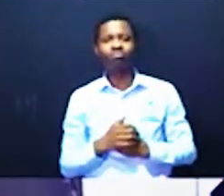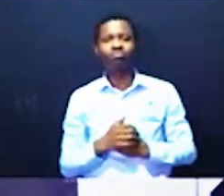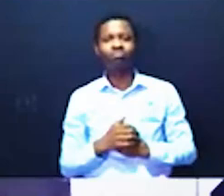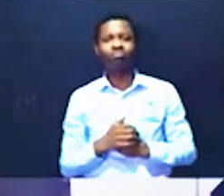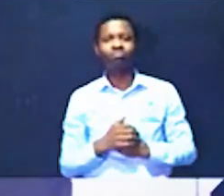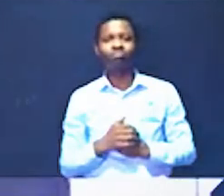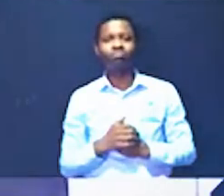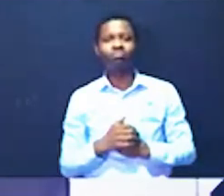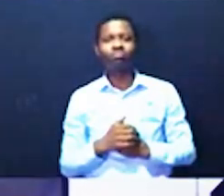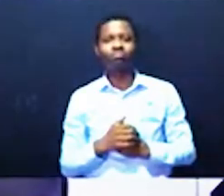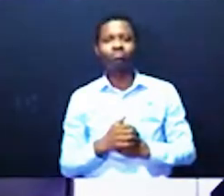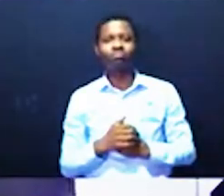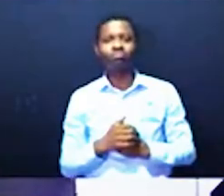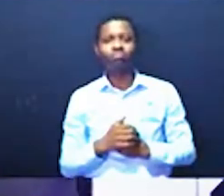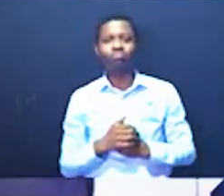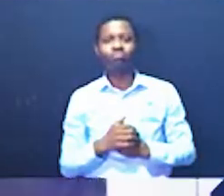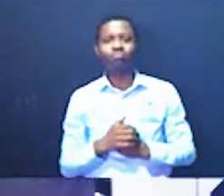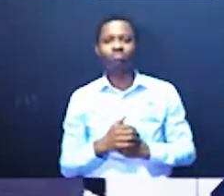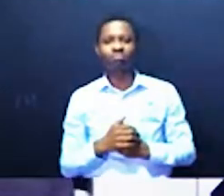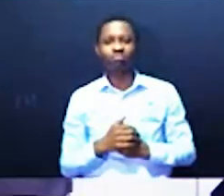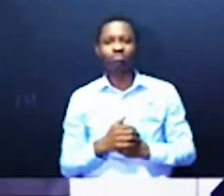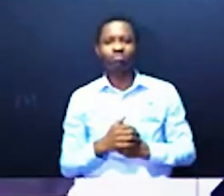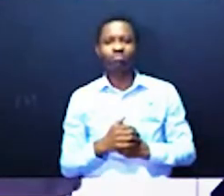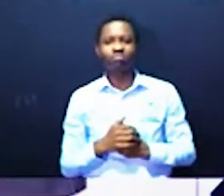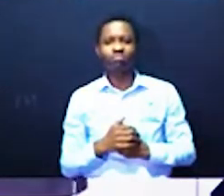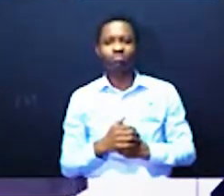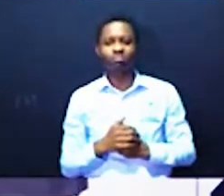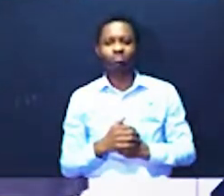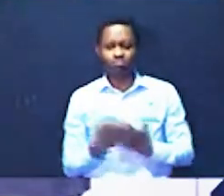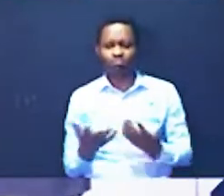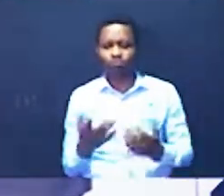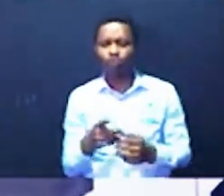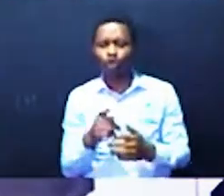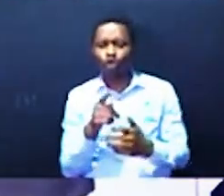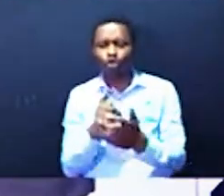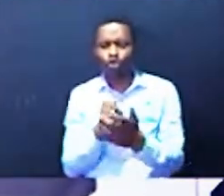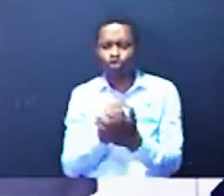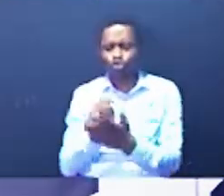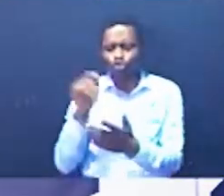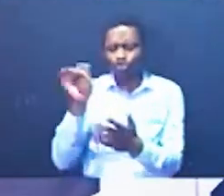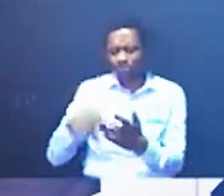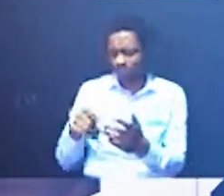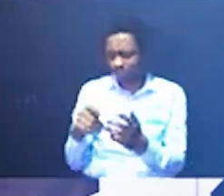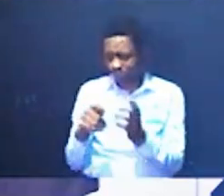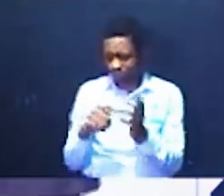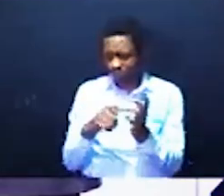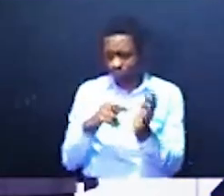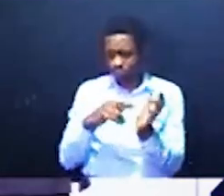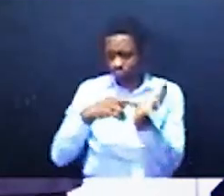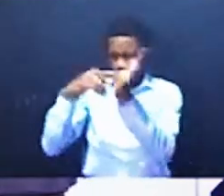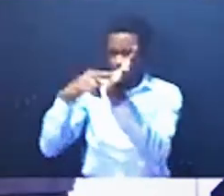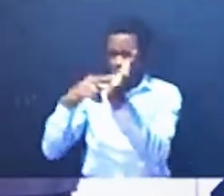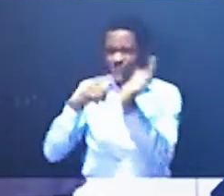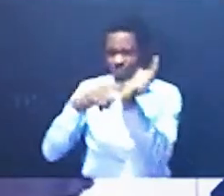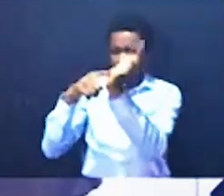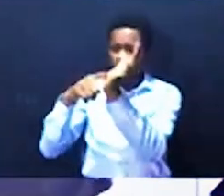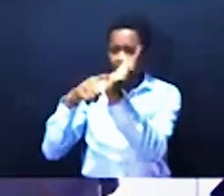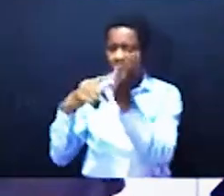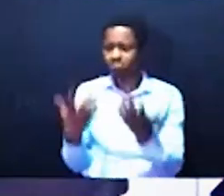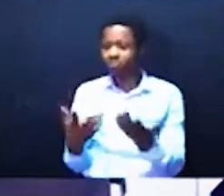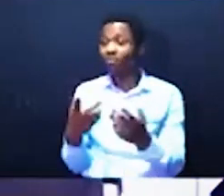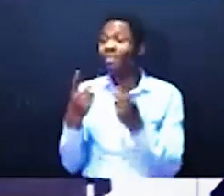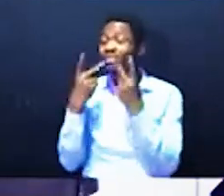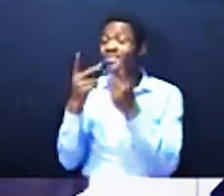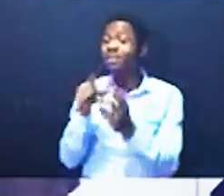se ebubro pa no so. Now it was a sign, and seeing a dove coming from heaven